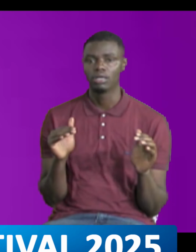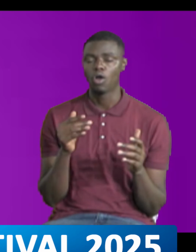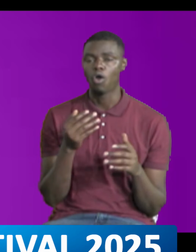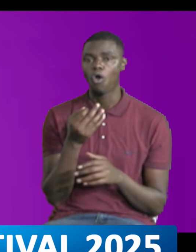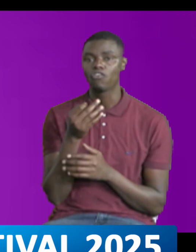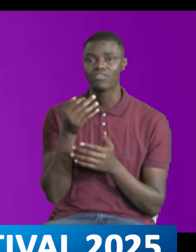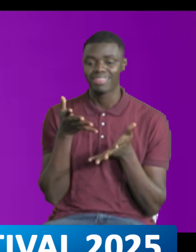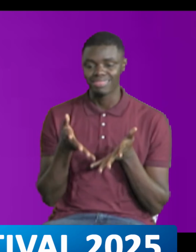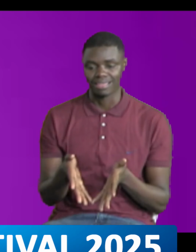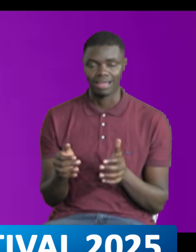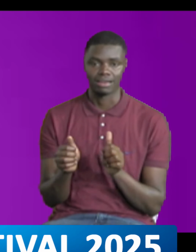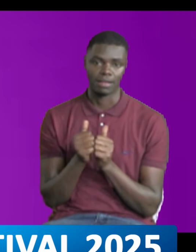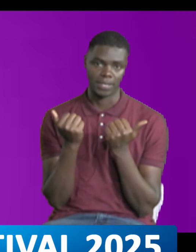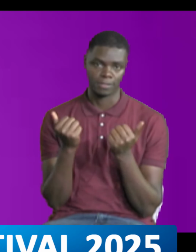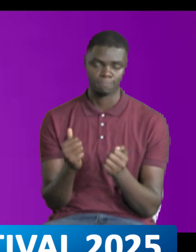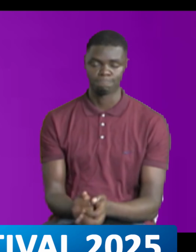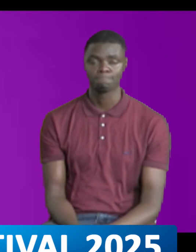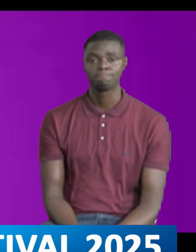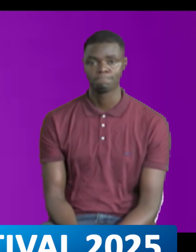current happenings.